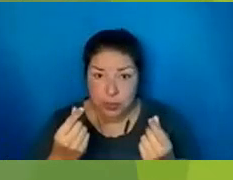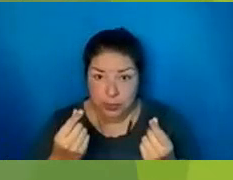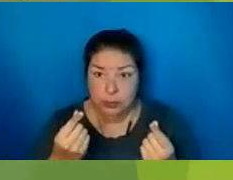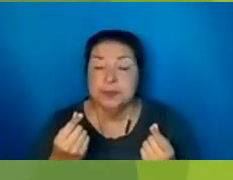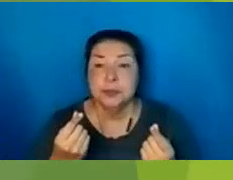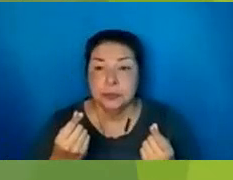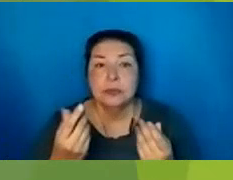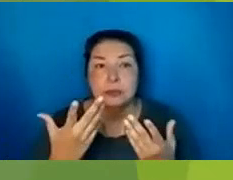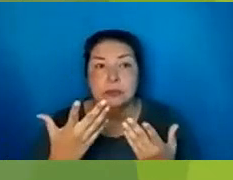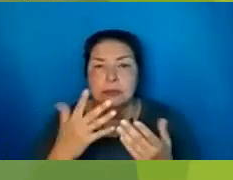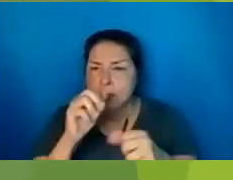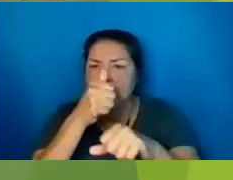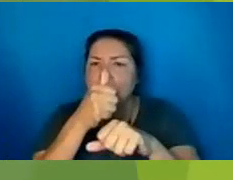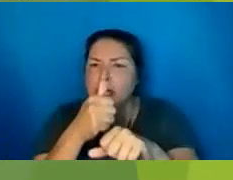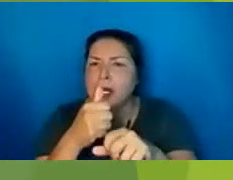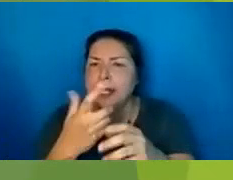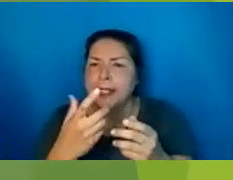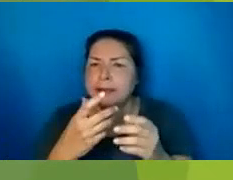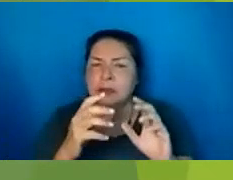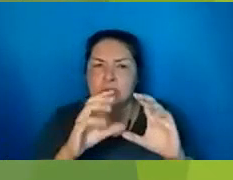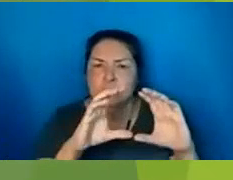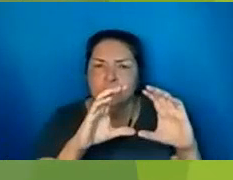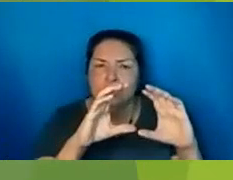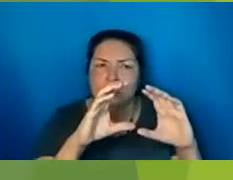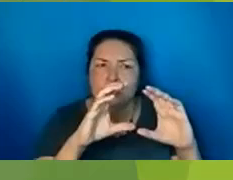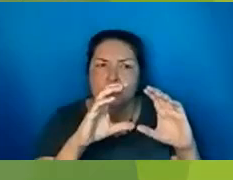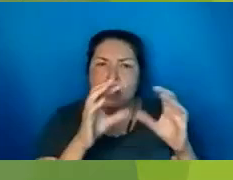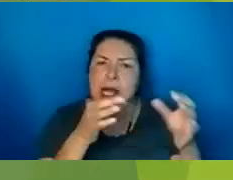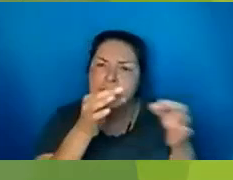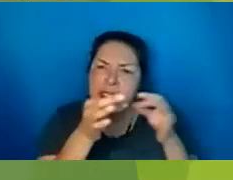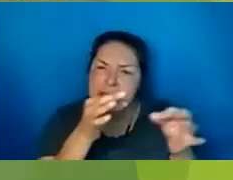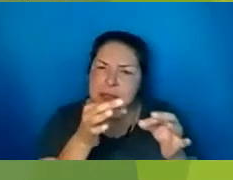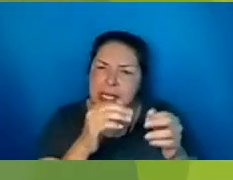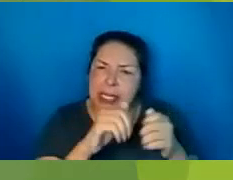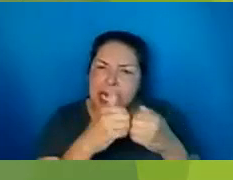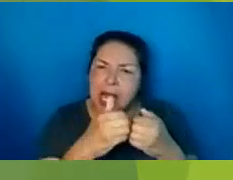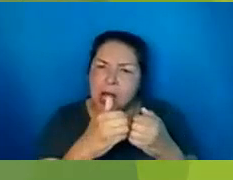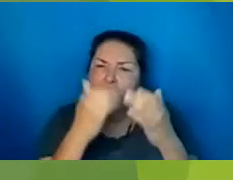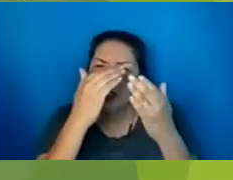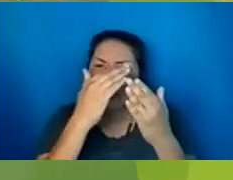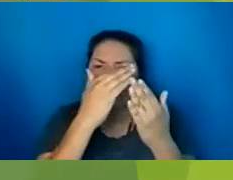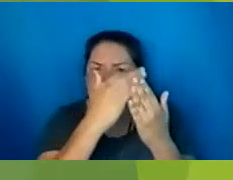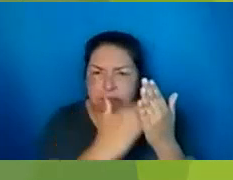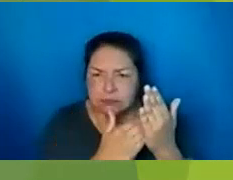to outline how this chapter falls. And